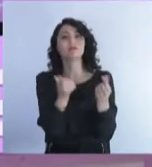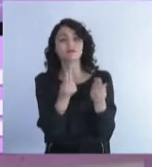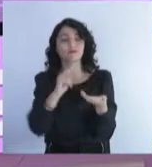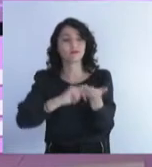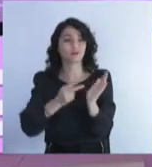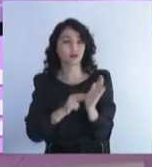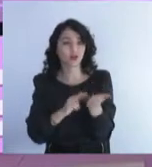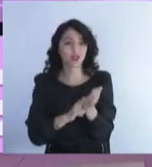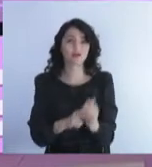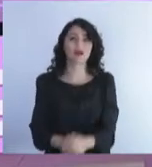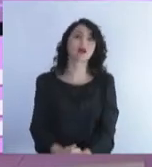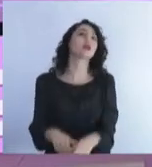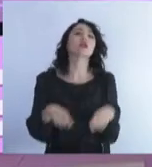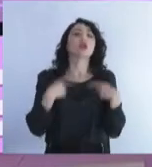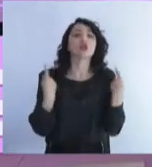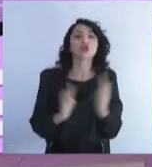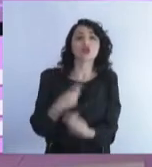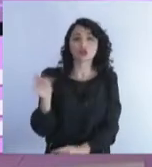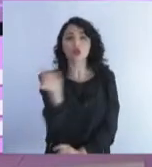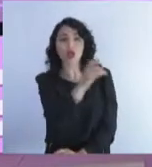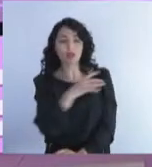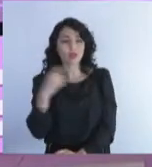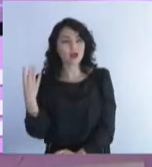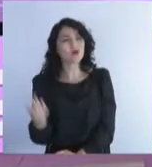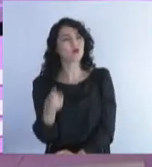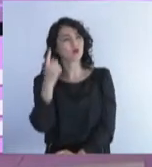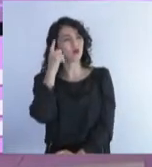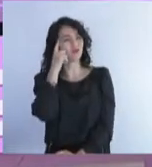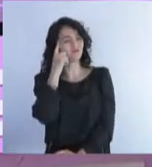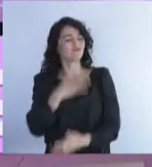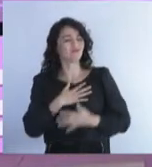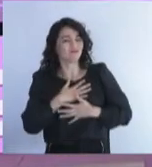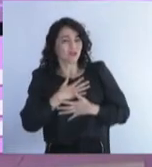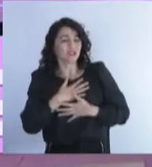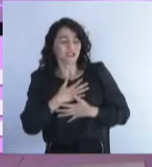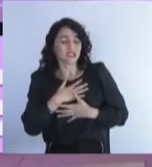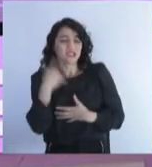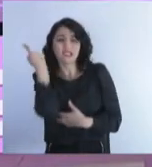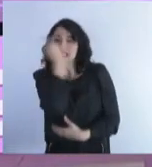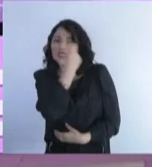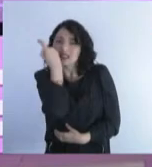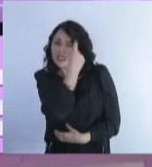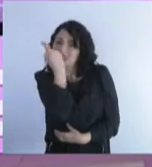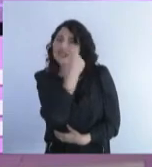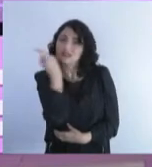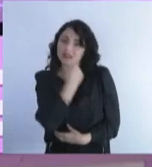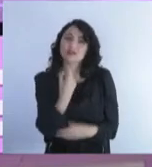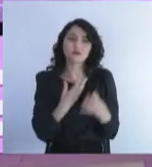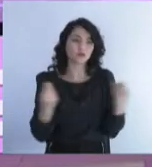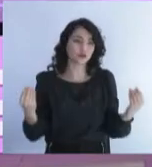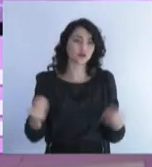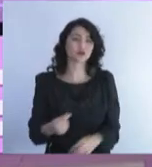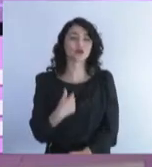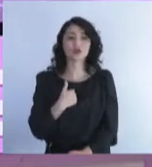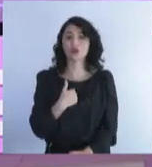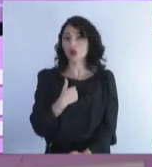The total of that for each of us as individuals is there's a huge stress. And I can't solve